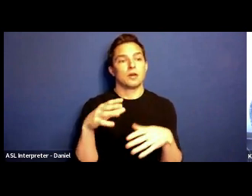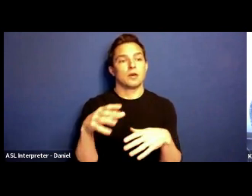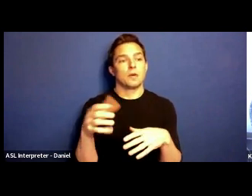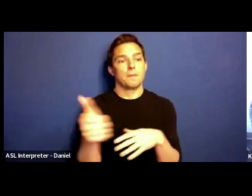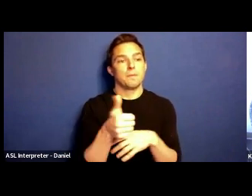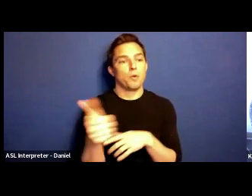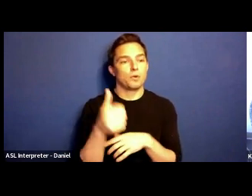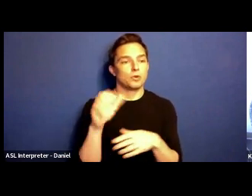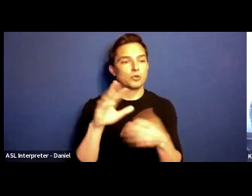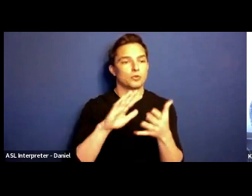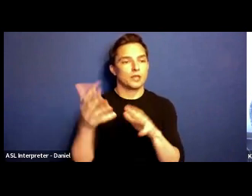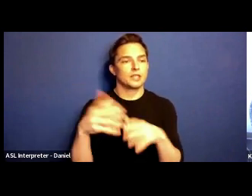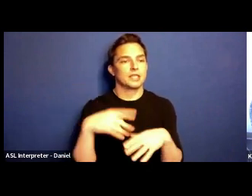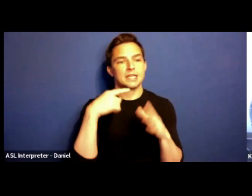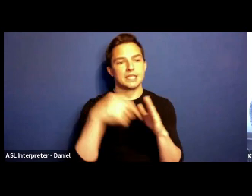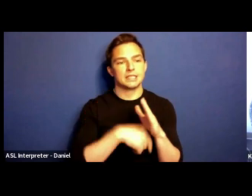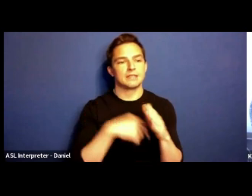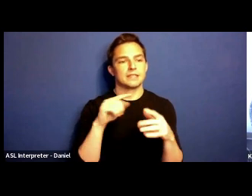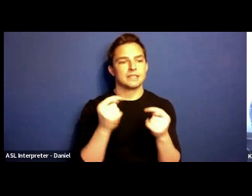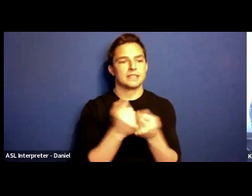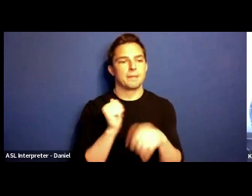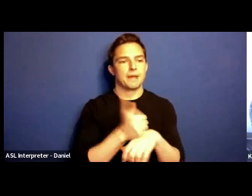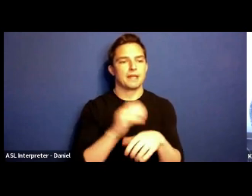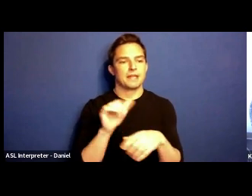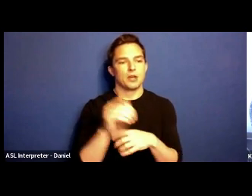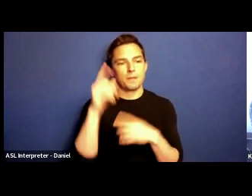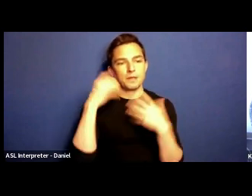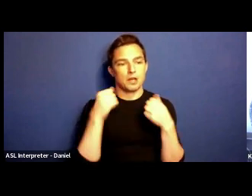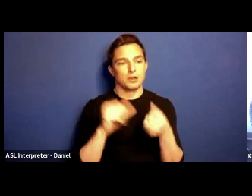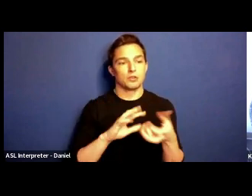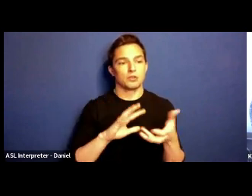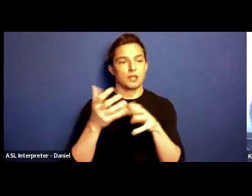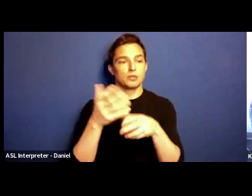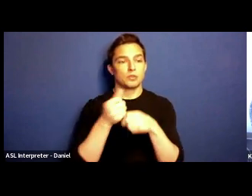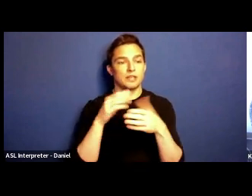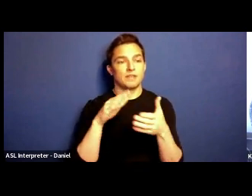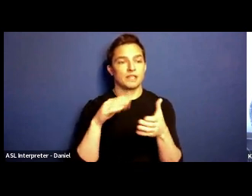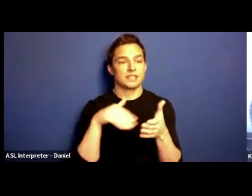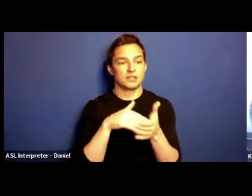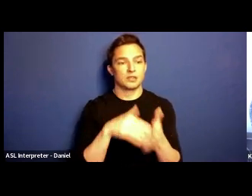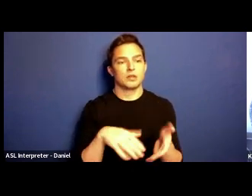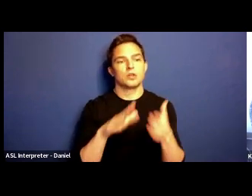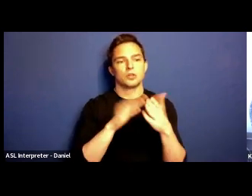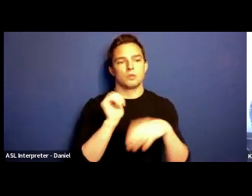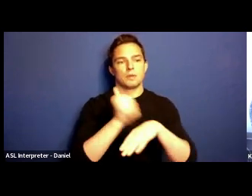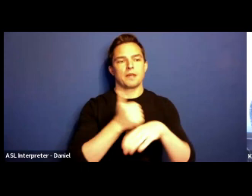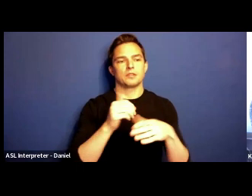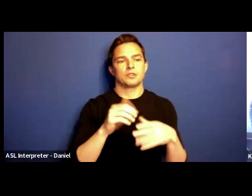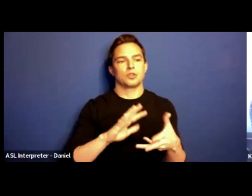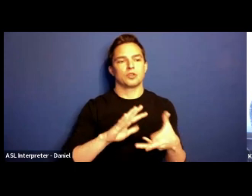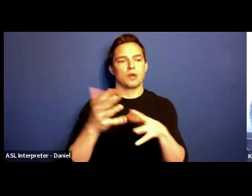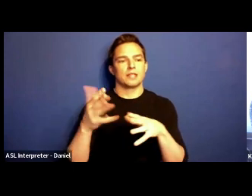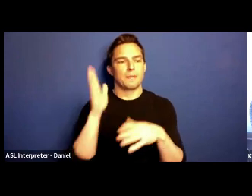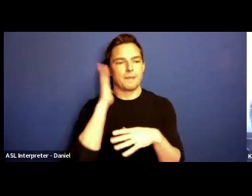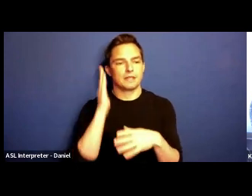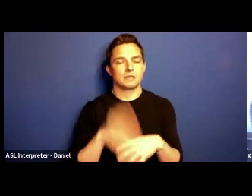team-based care, ACT teams, mental health crisis receiving centers, community-based crisis beds,